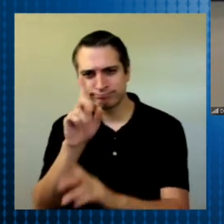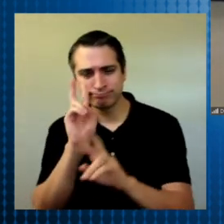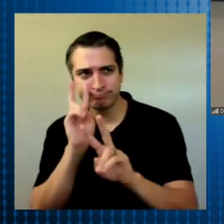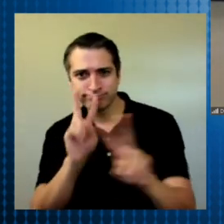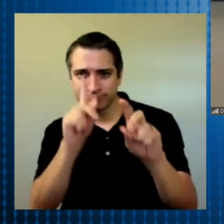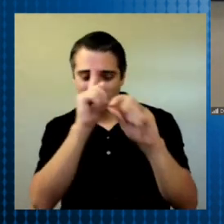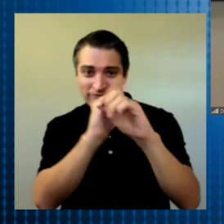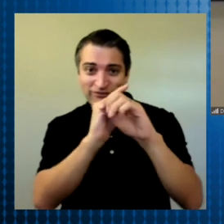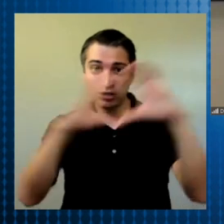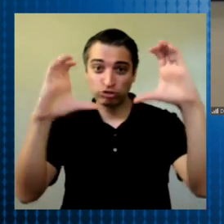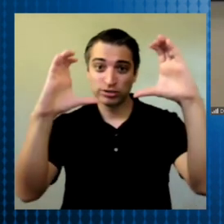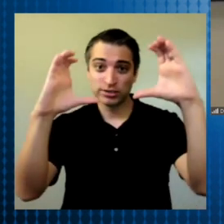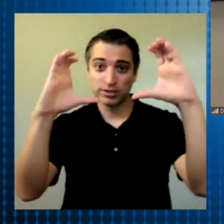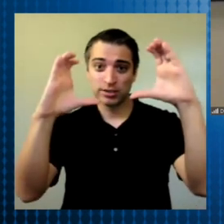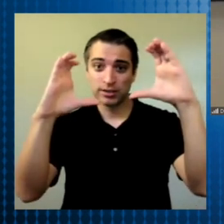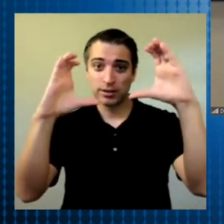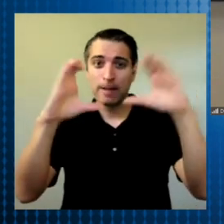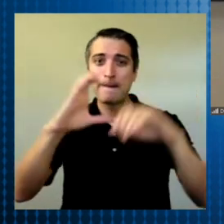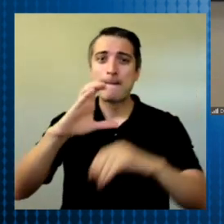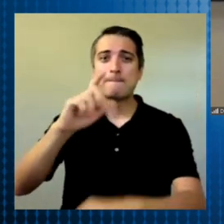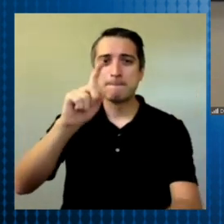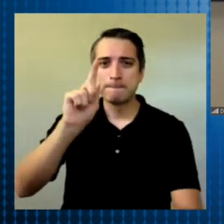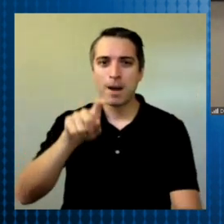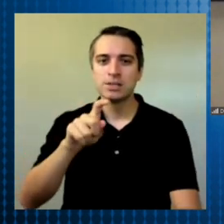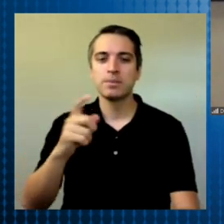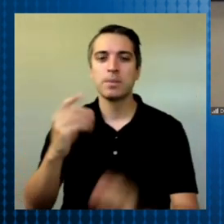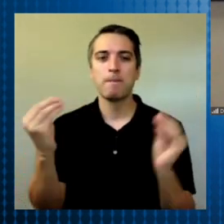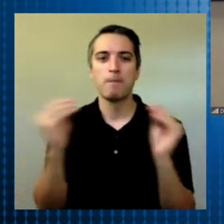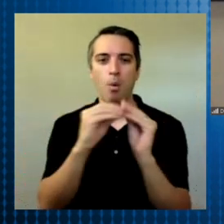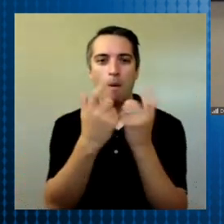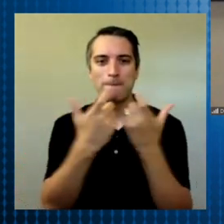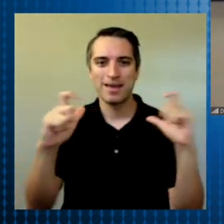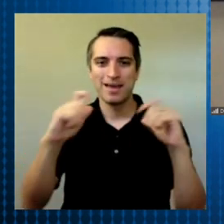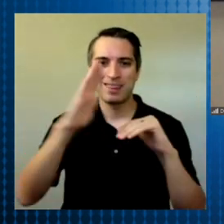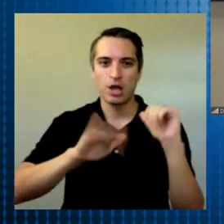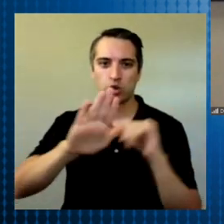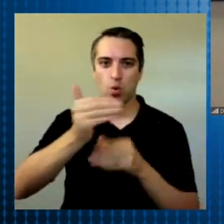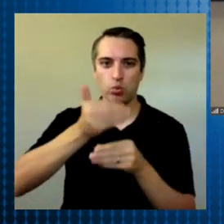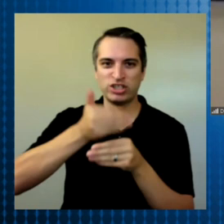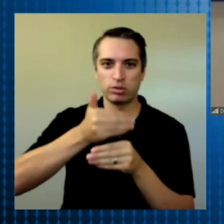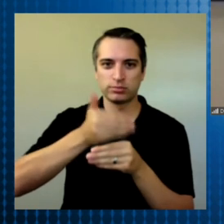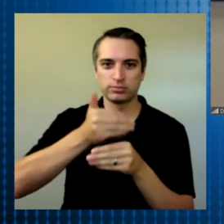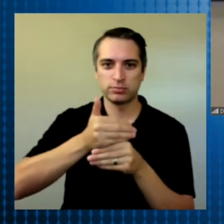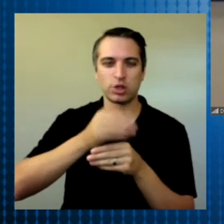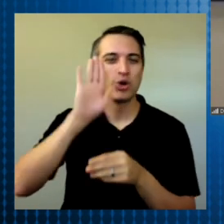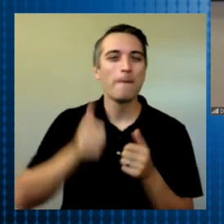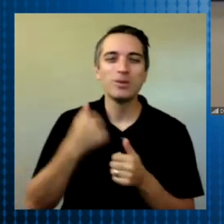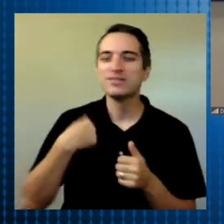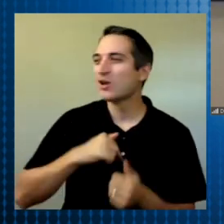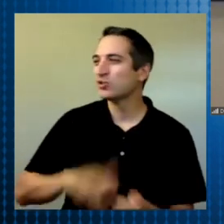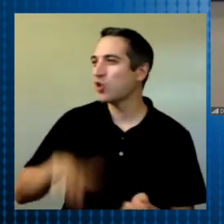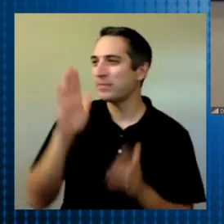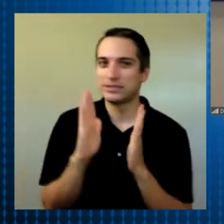be greater than the window you're looking through. And most of us grew up in, little bitty houses with little bitty windows. So